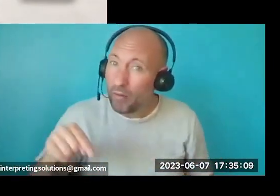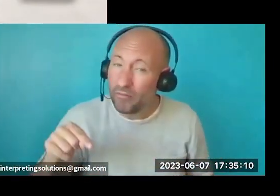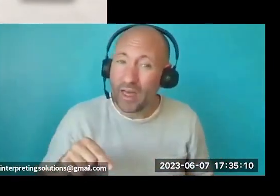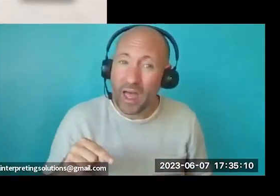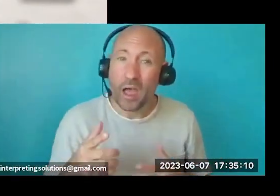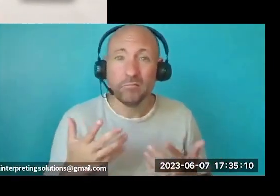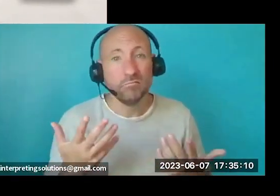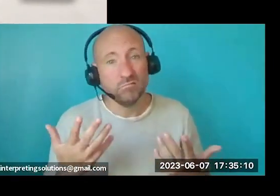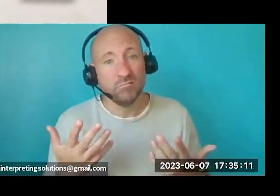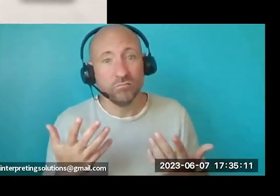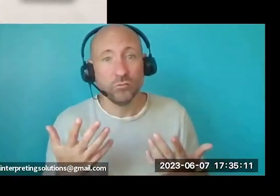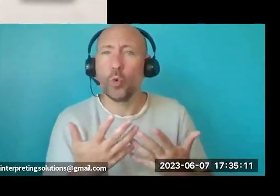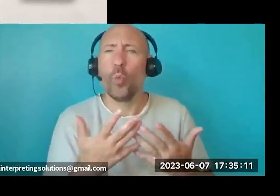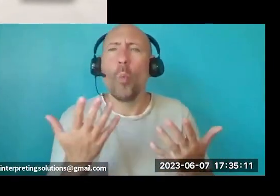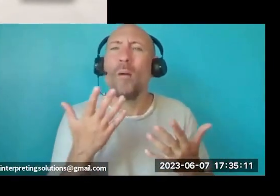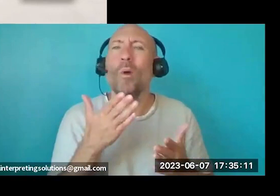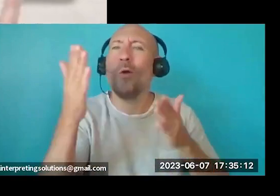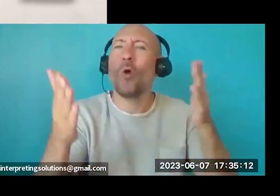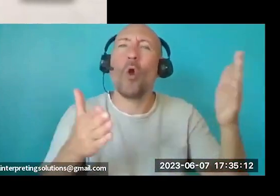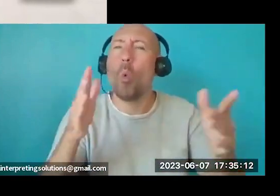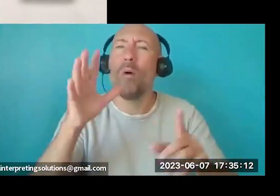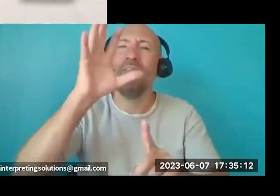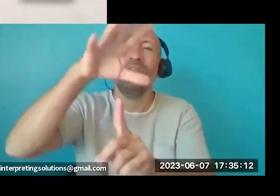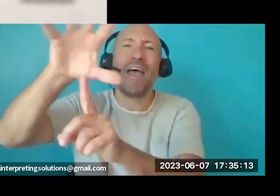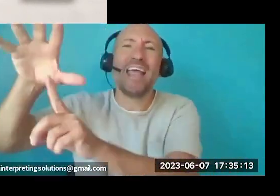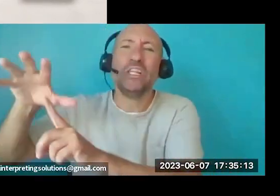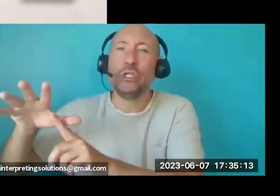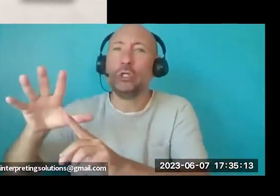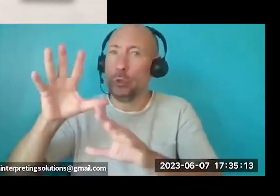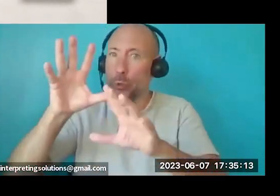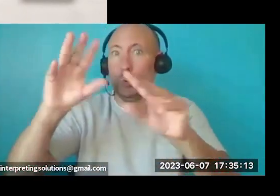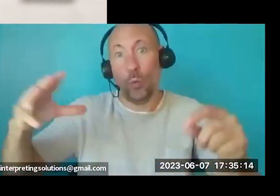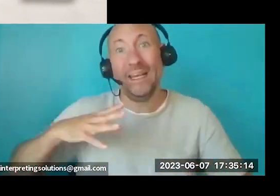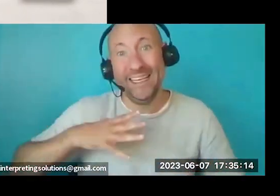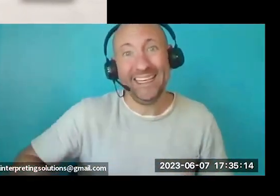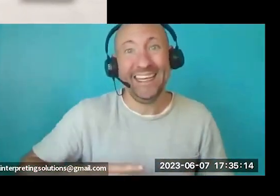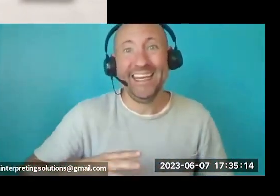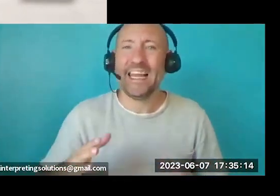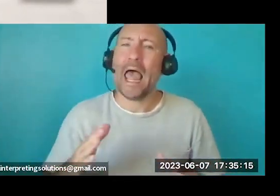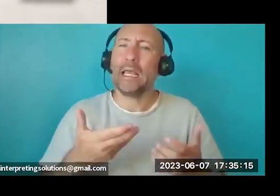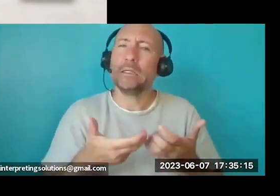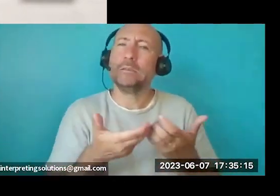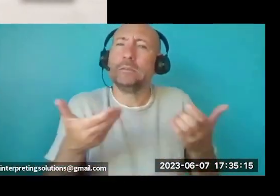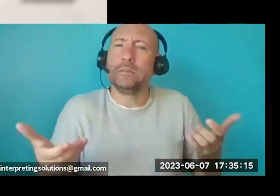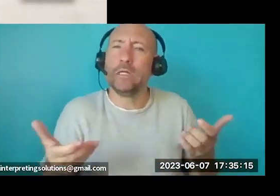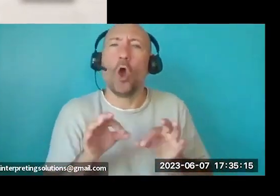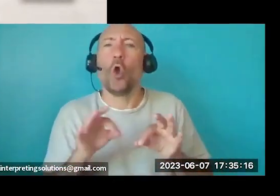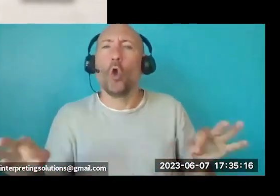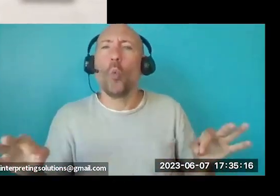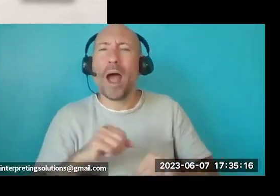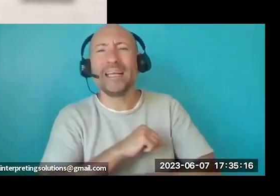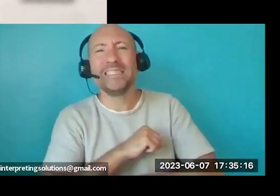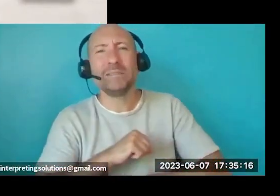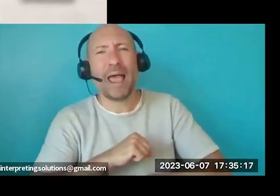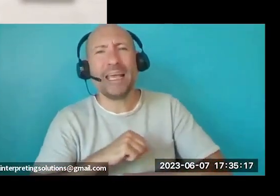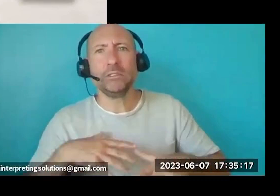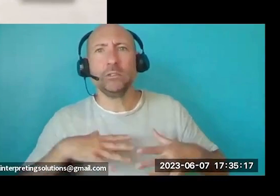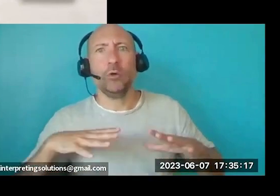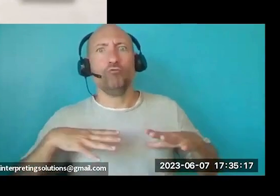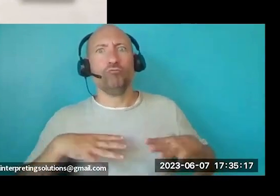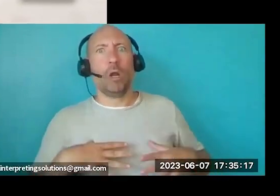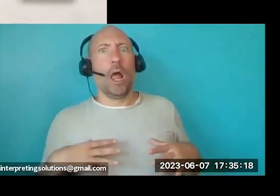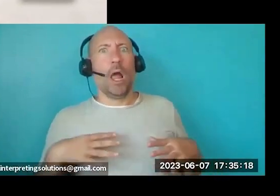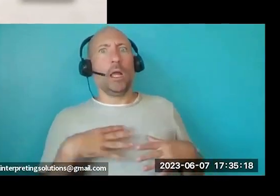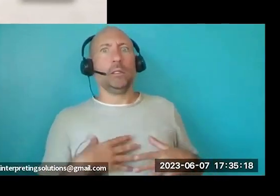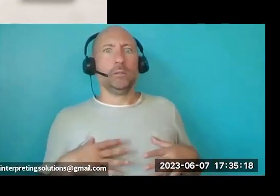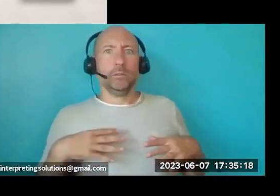to any venue we go to, is that there is a separate quiet space available if people need to go there, if they want to go there to chill out, if they need to